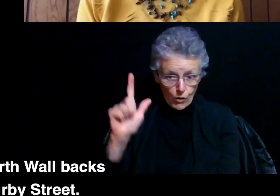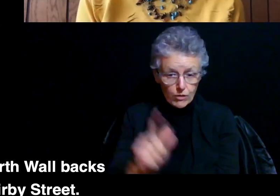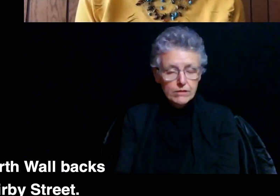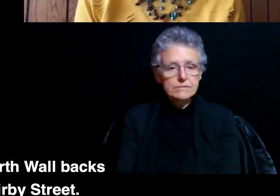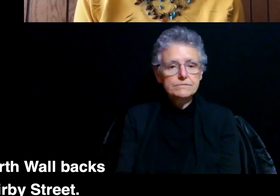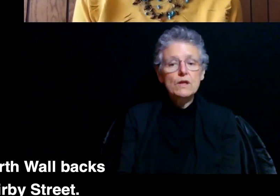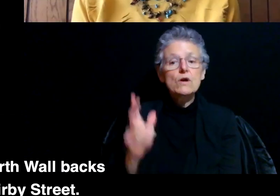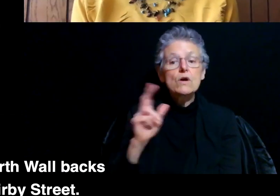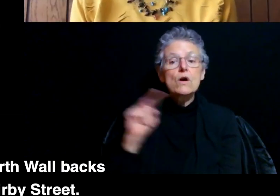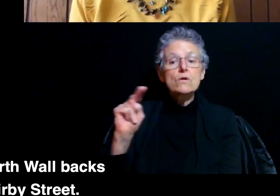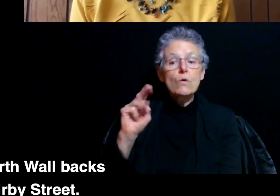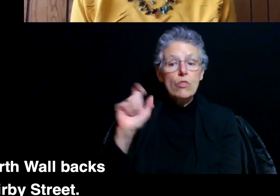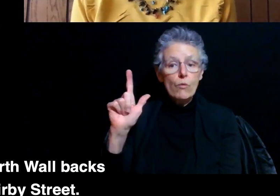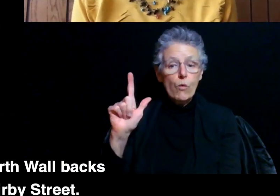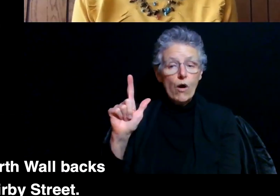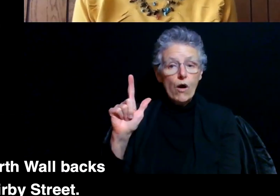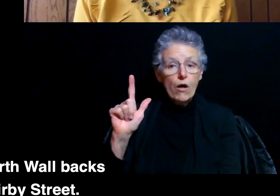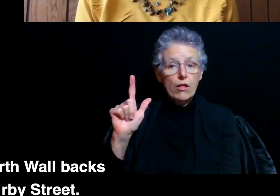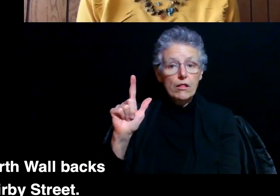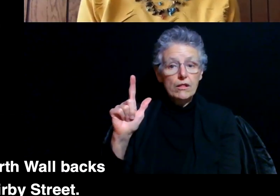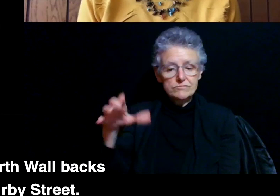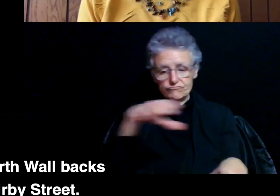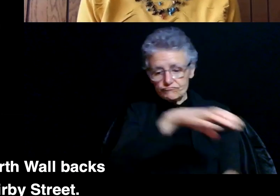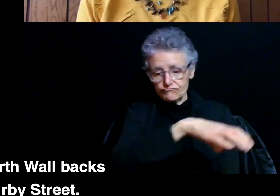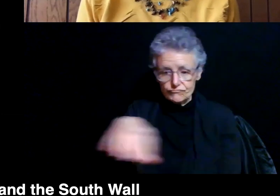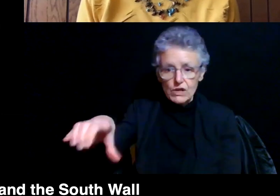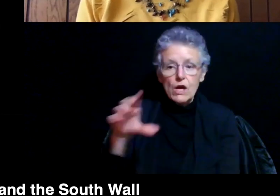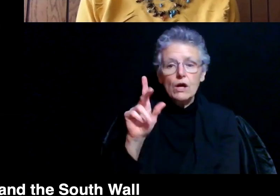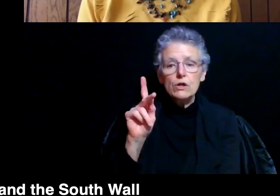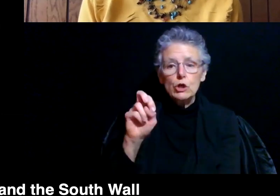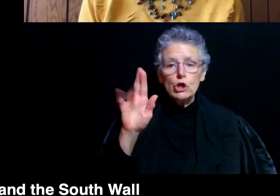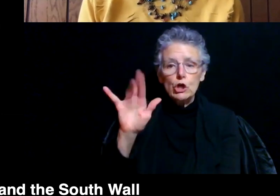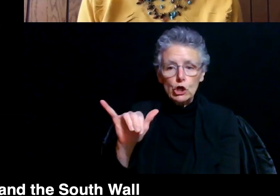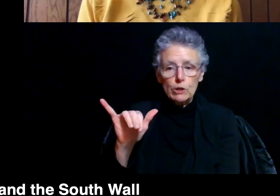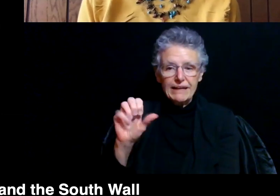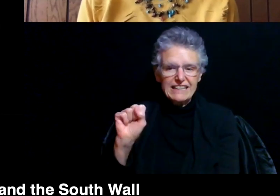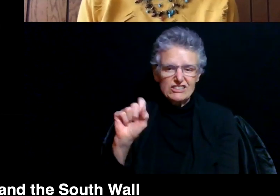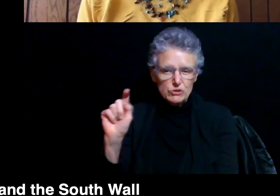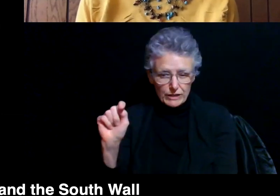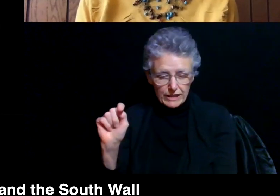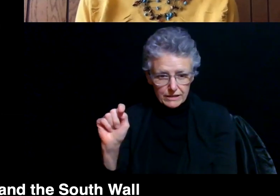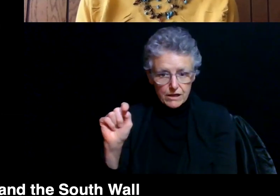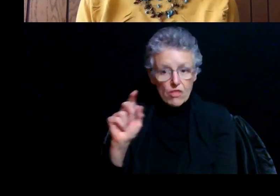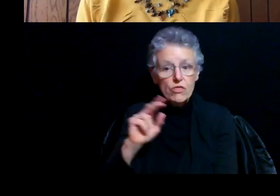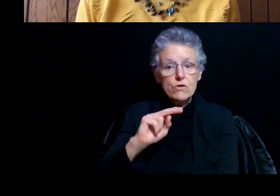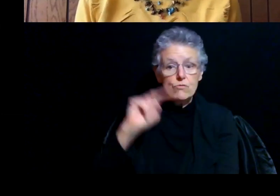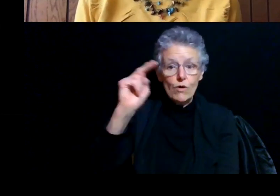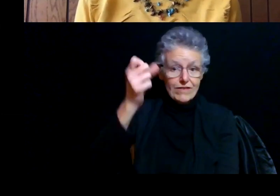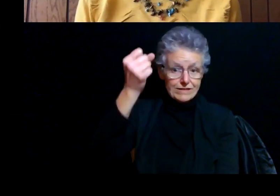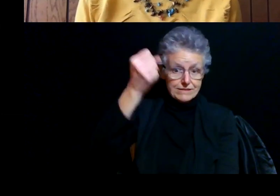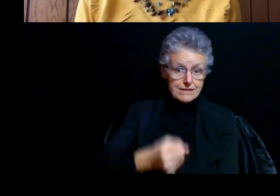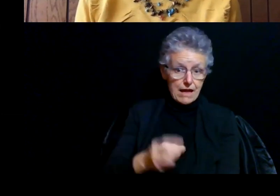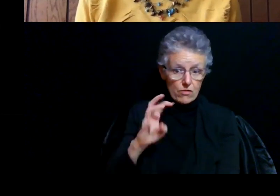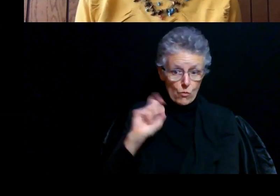north wall backs up to Kirby Street. The north wall and the south wall